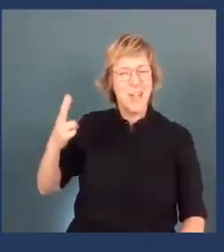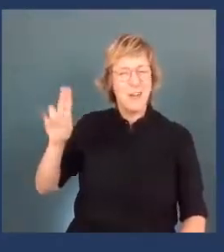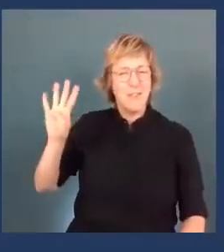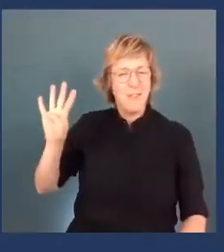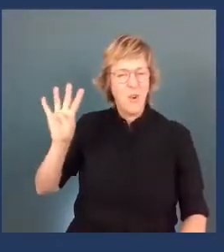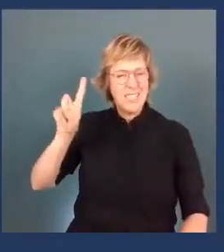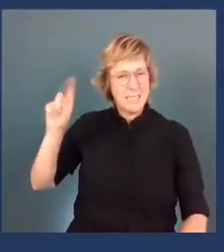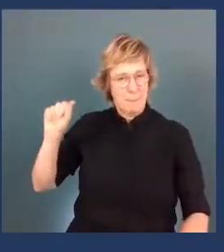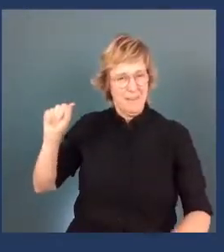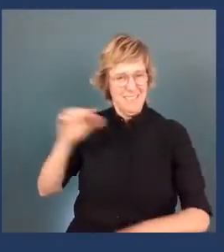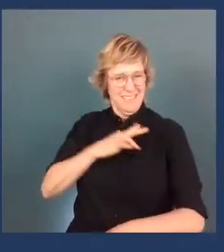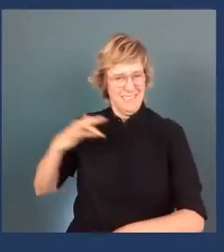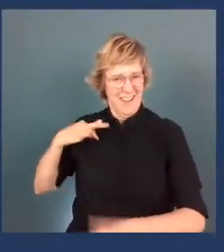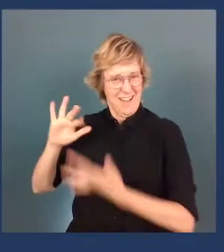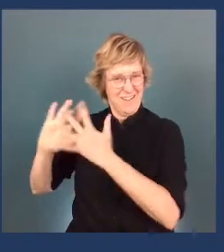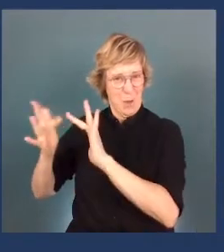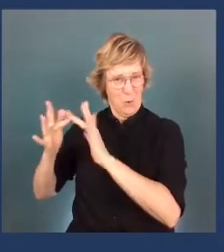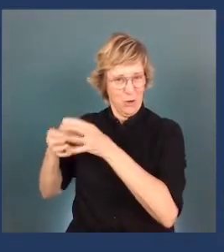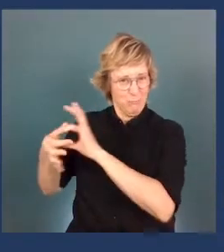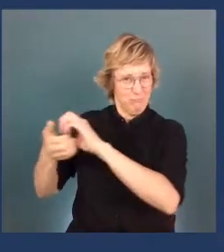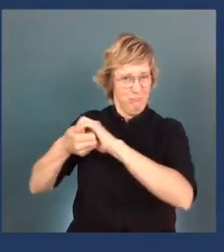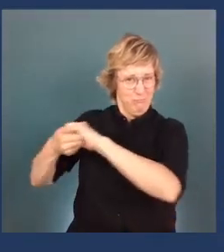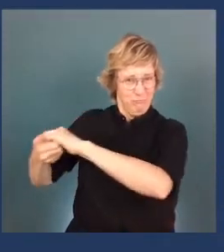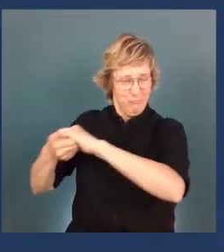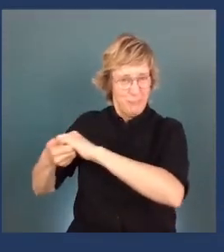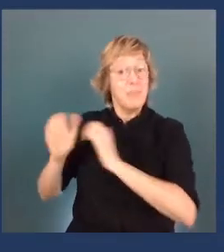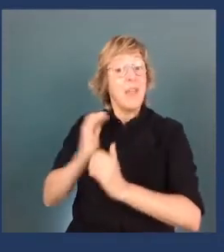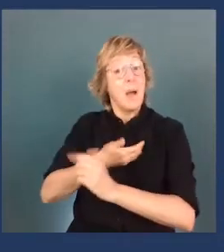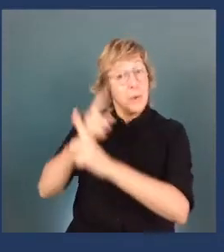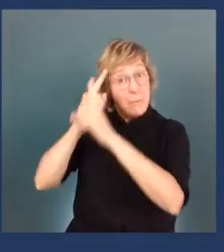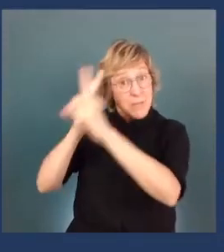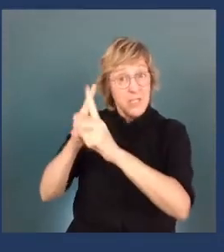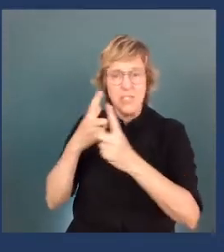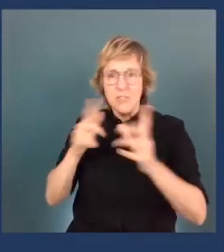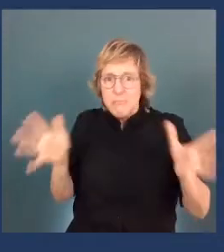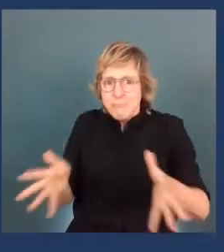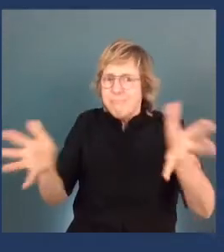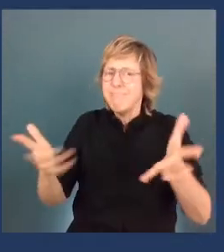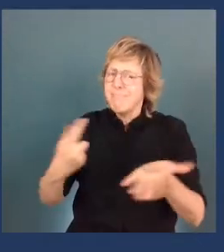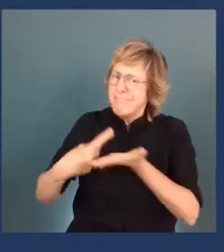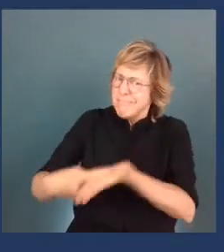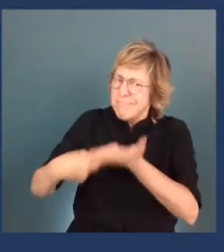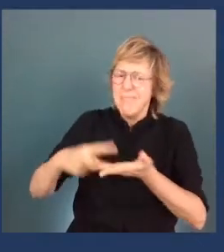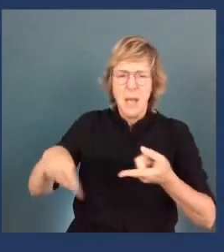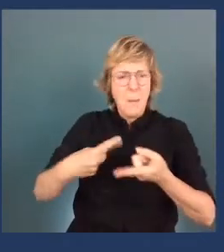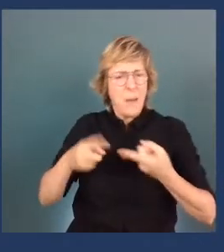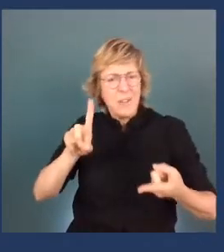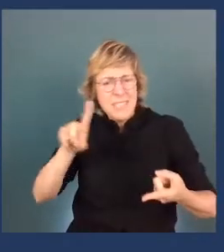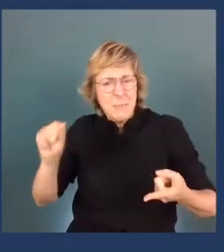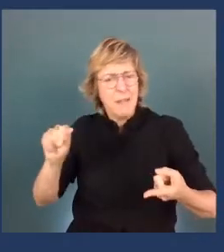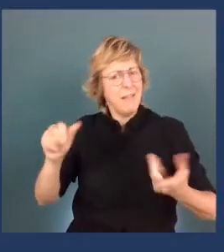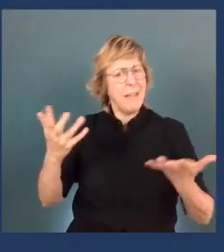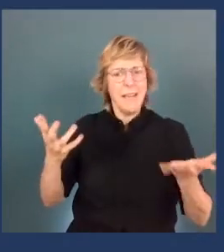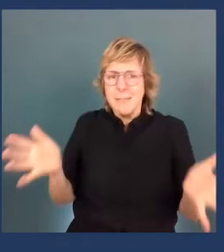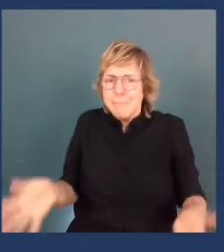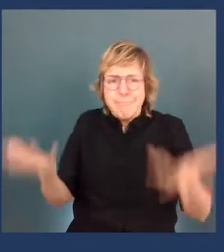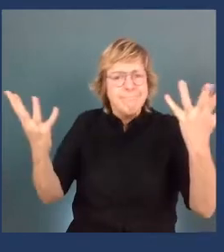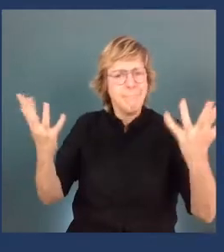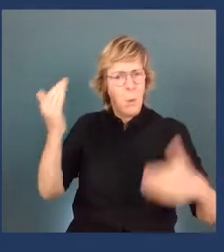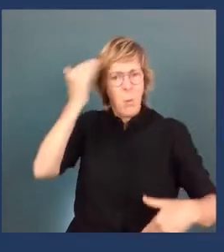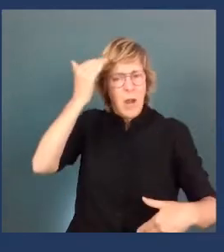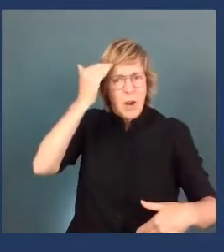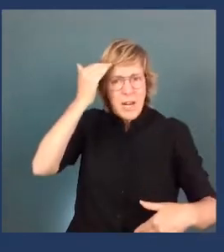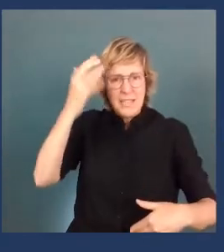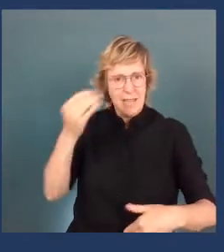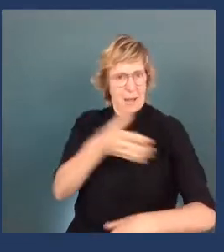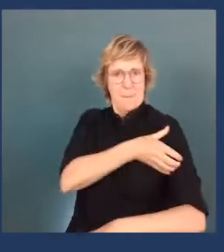network. And our mission is to encourage a wider conversation about disability, to raise awareness